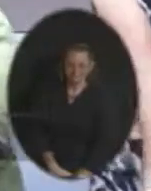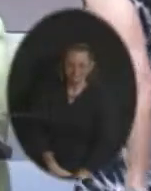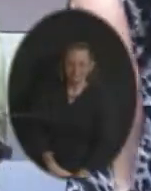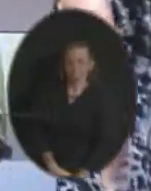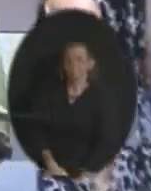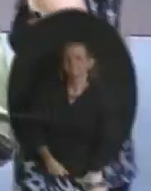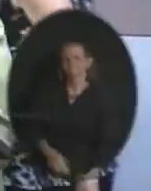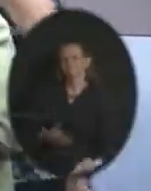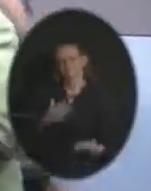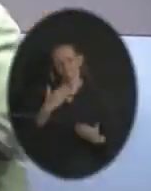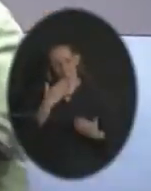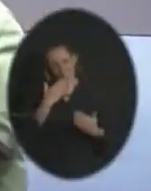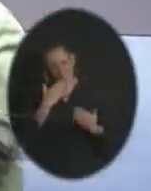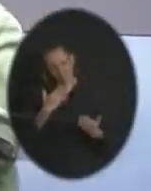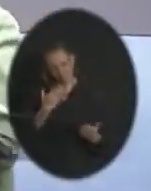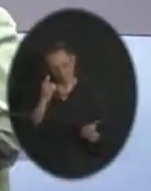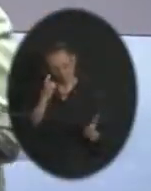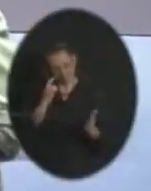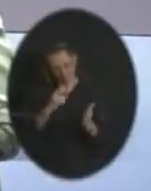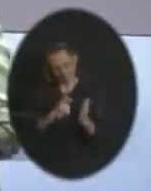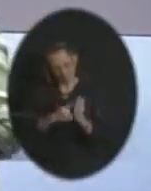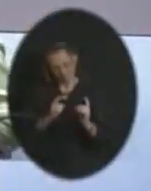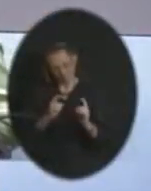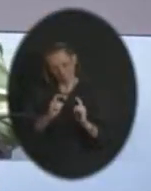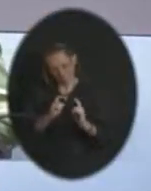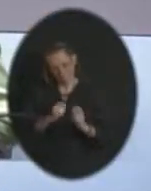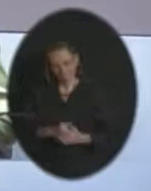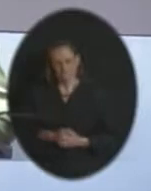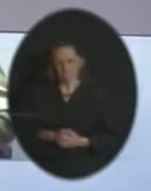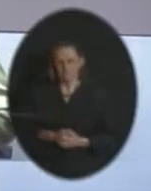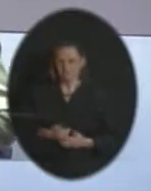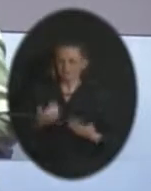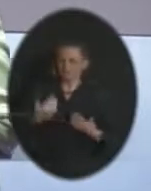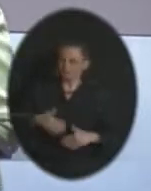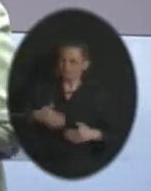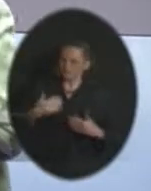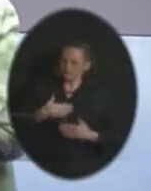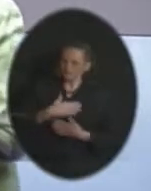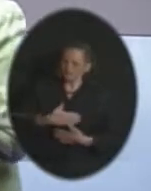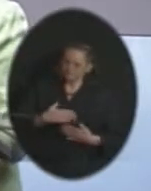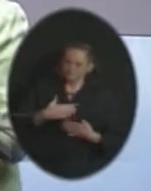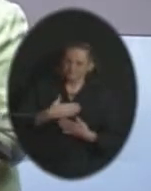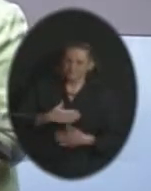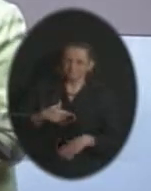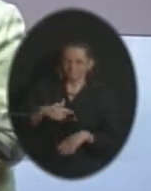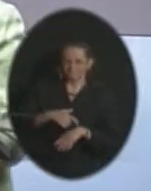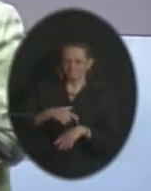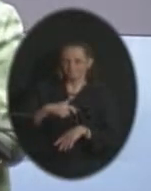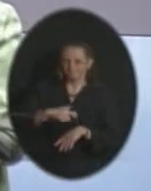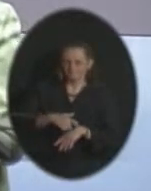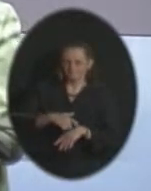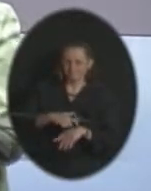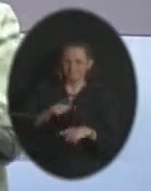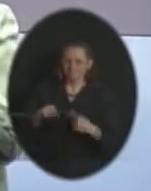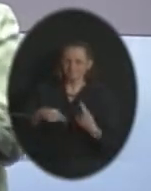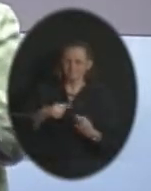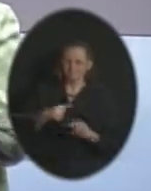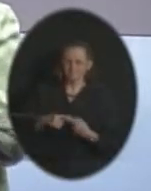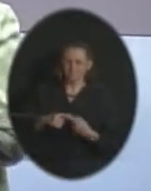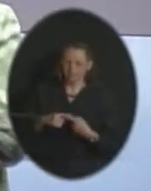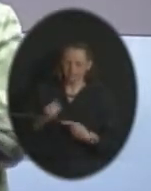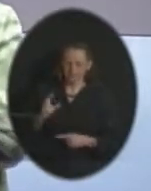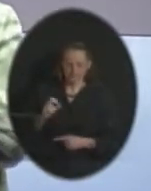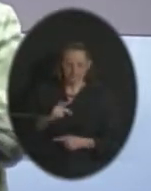Well, thank you for the recognition. It's been quite a ride. And when I think back on it, and I said to